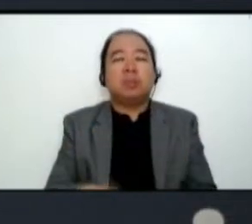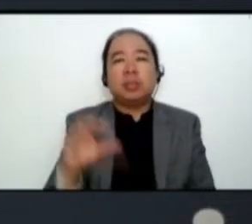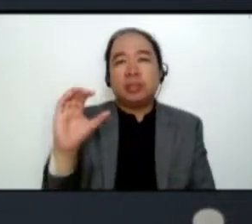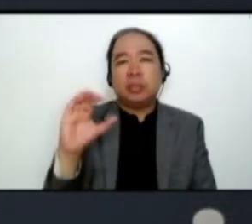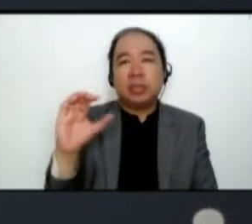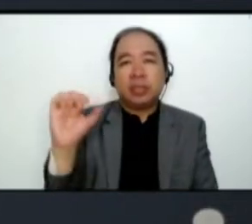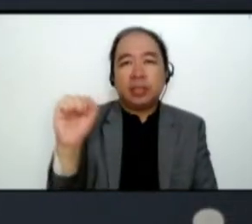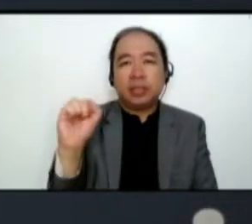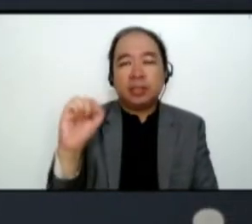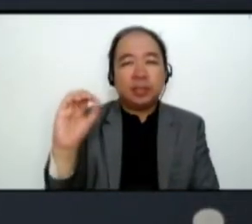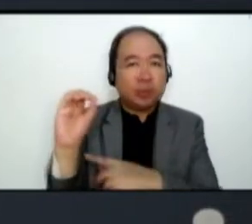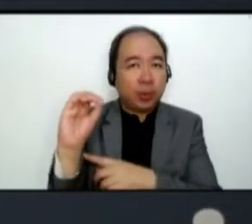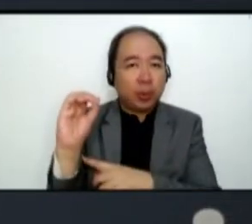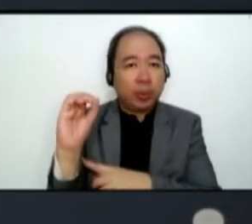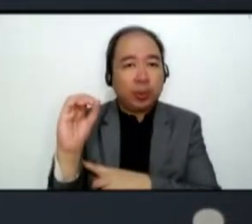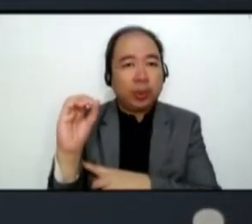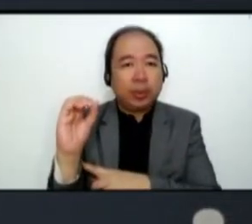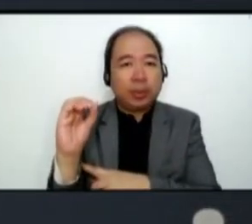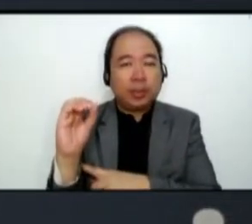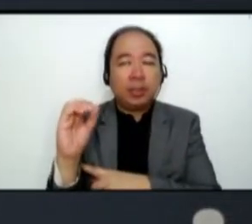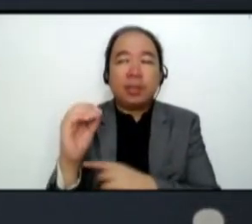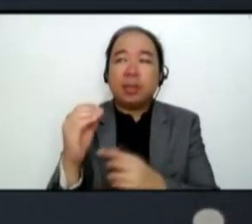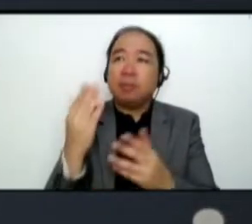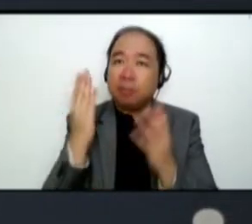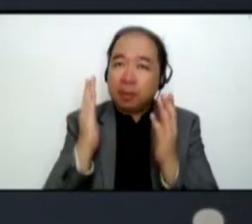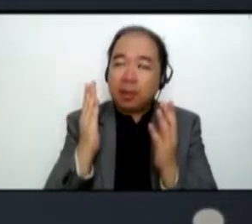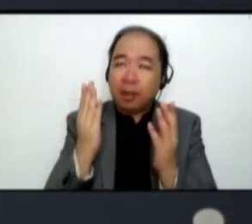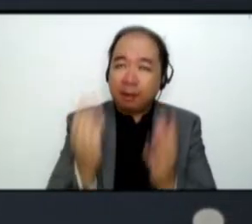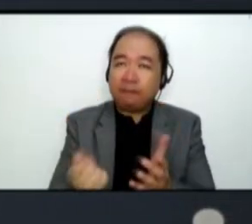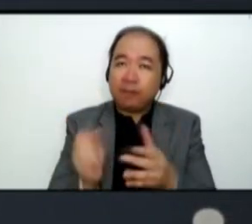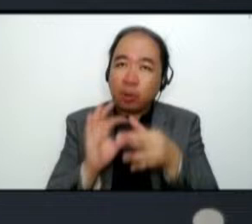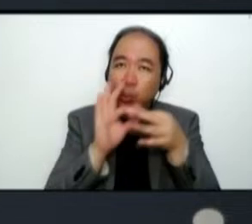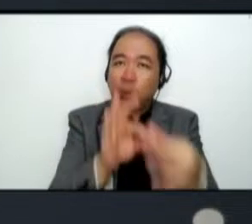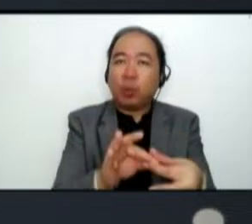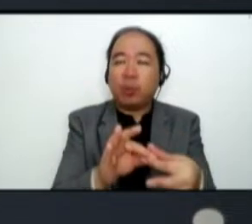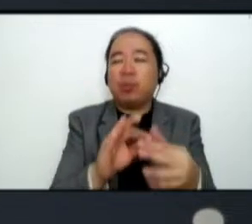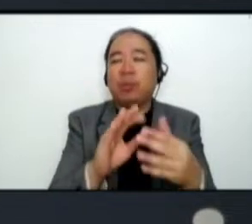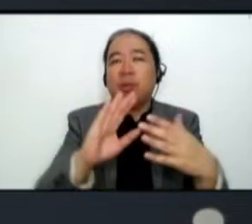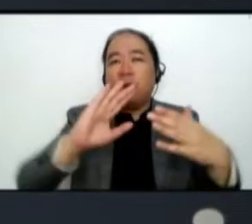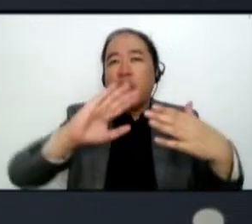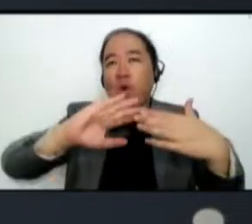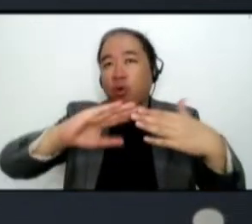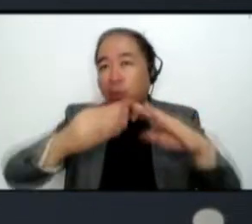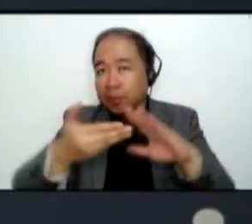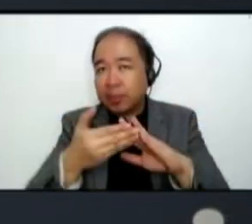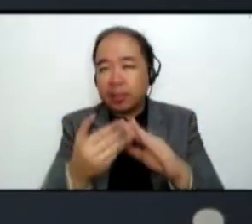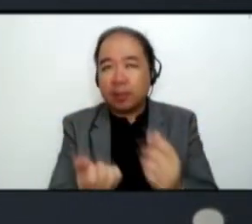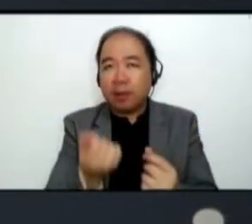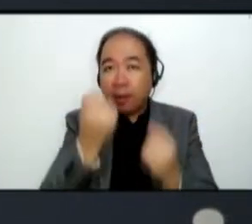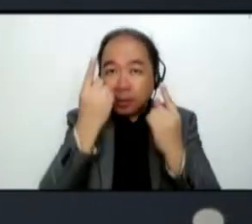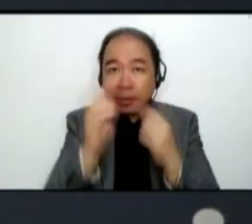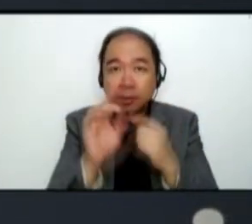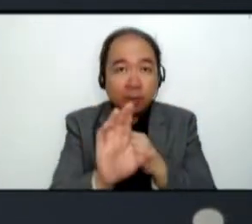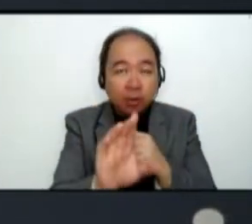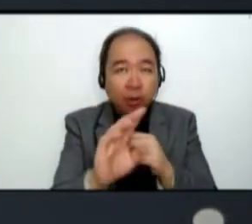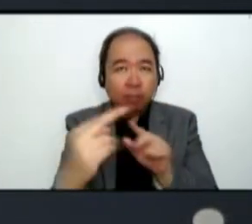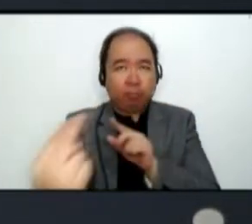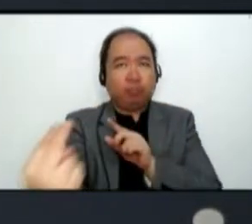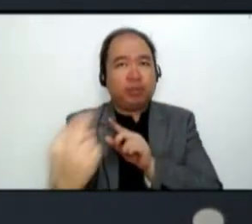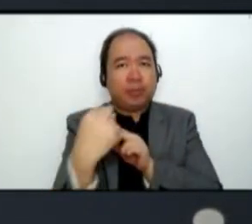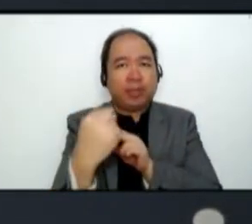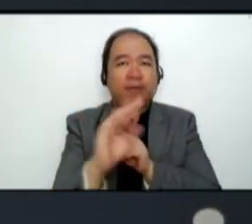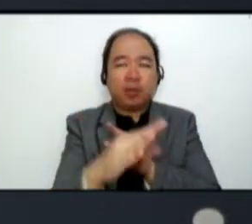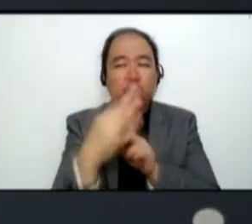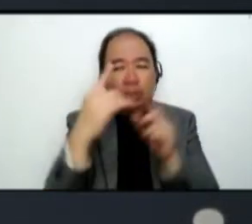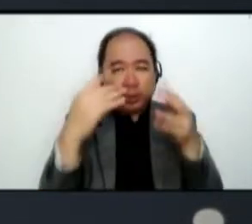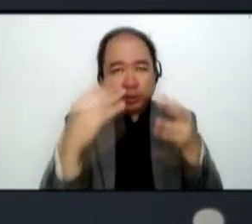we are connected to the community. We are close to the community. We understand their voices and choices. But if the government,